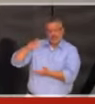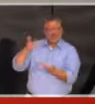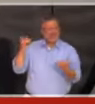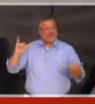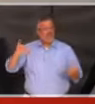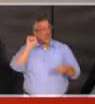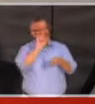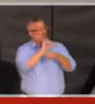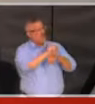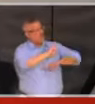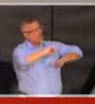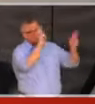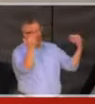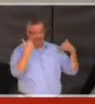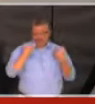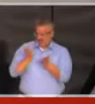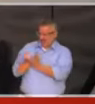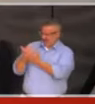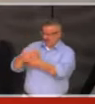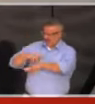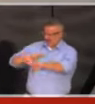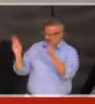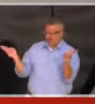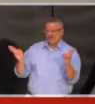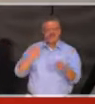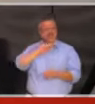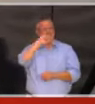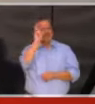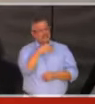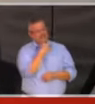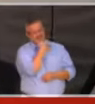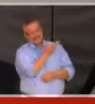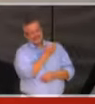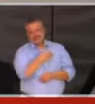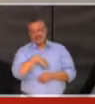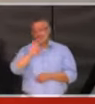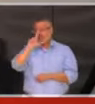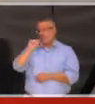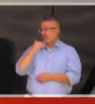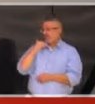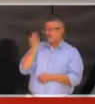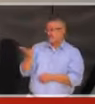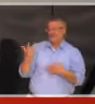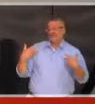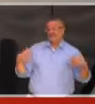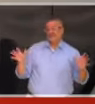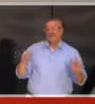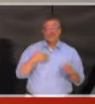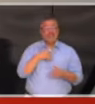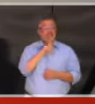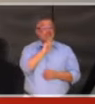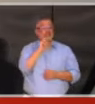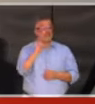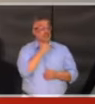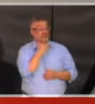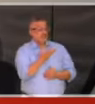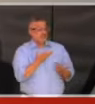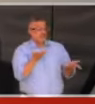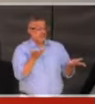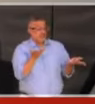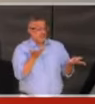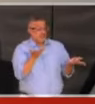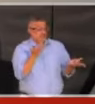work, $80 billion. Eat your heart out, Texas. Eat your heart out, Florida. Eat your heart out, Tennessee. Eat your